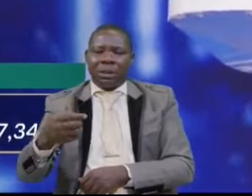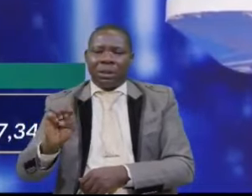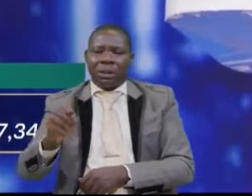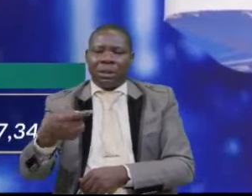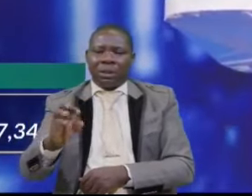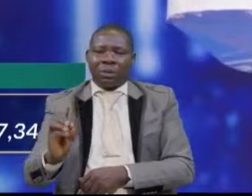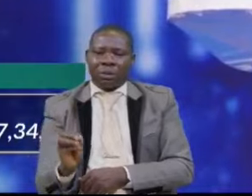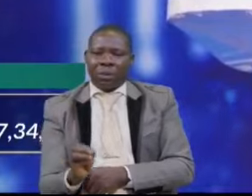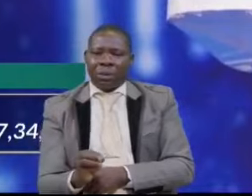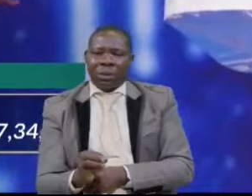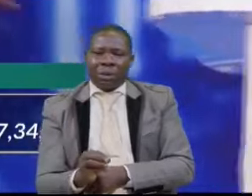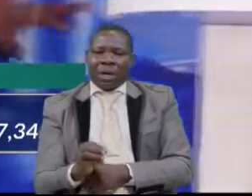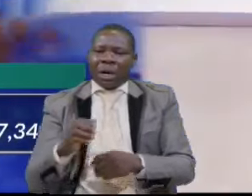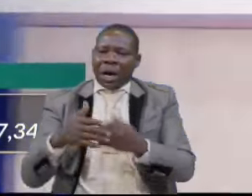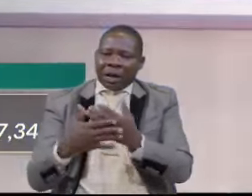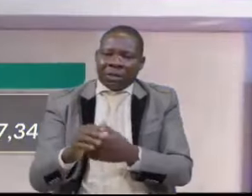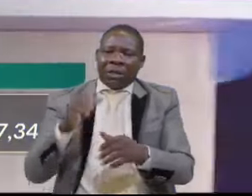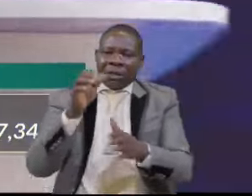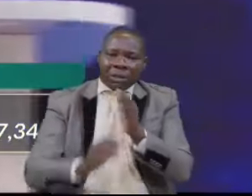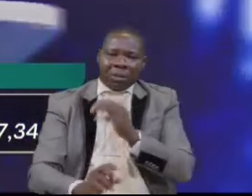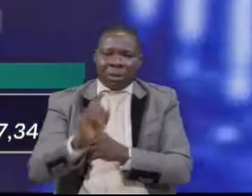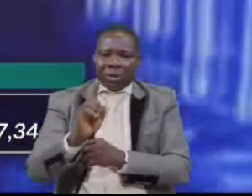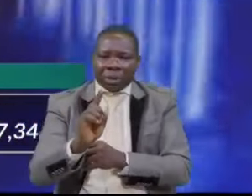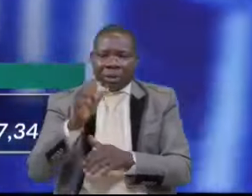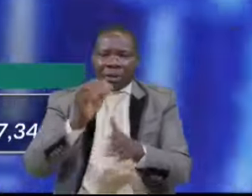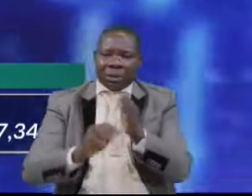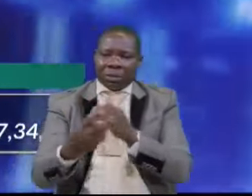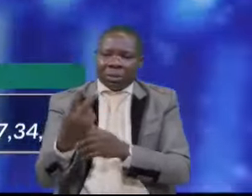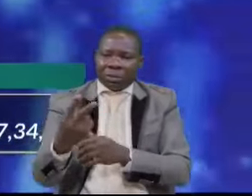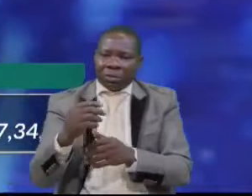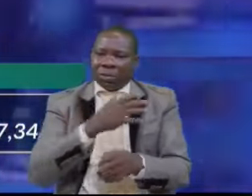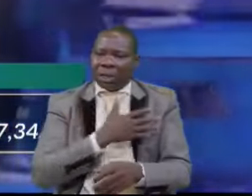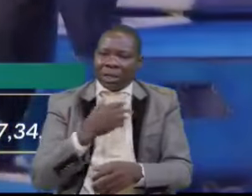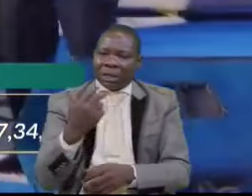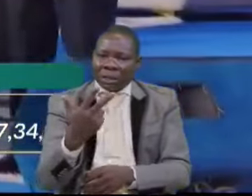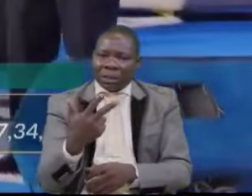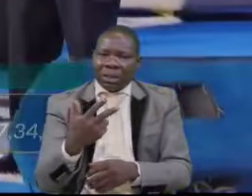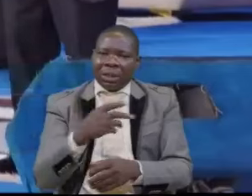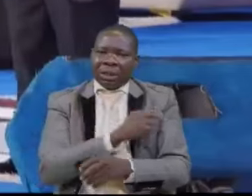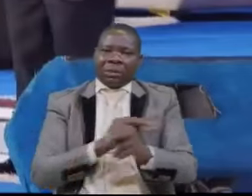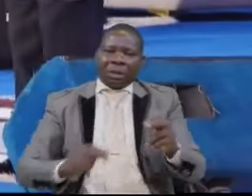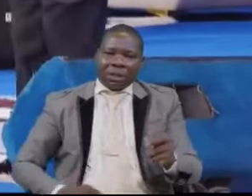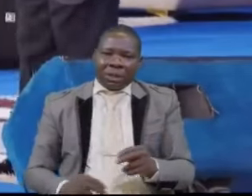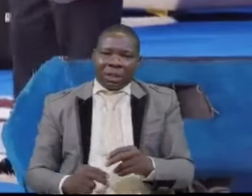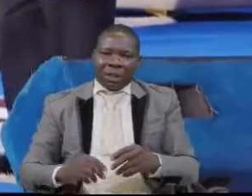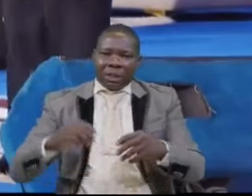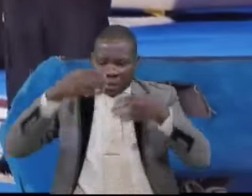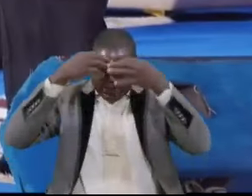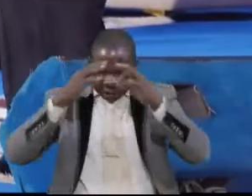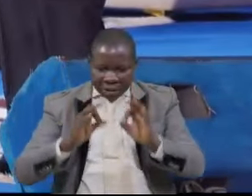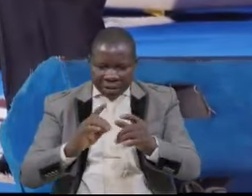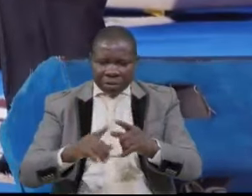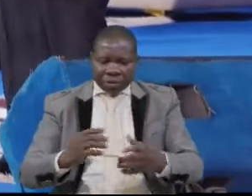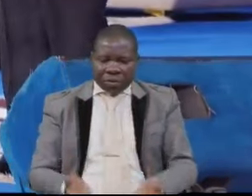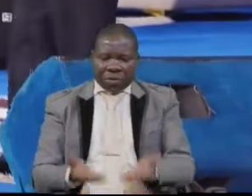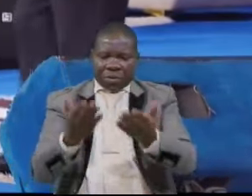an idol. And the idol was a heavy head and weak